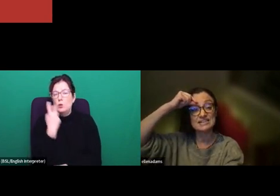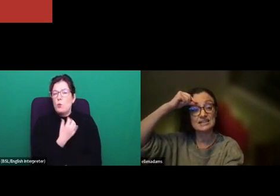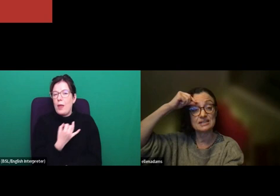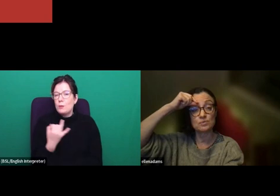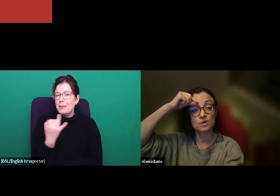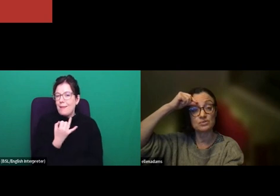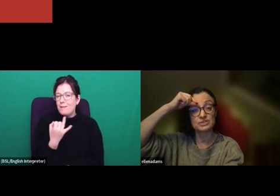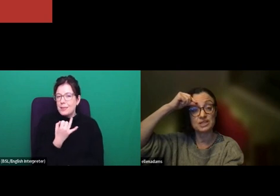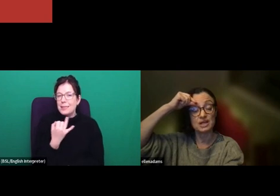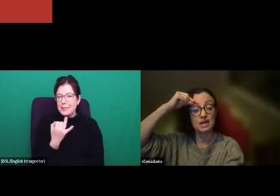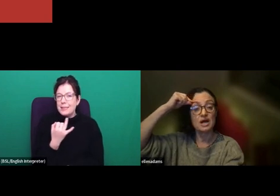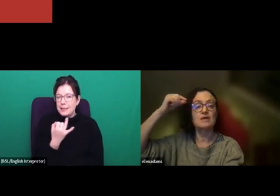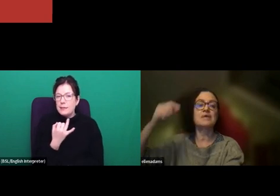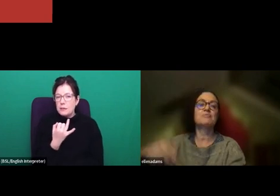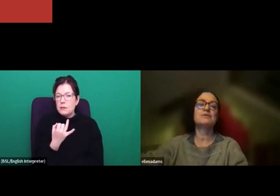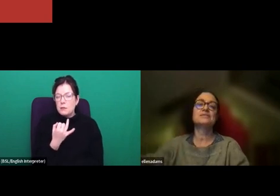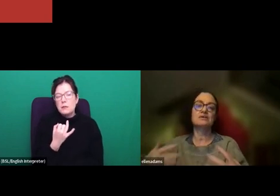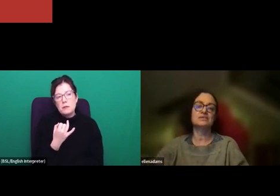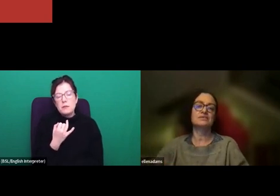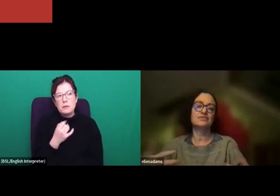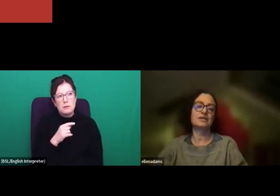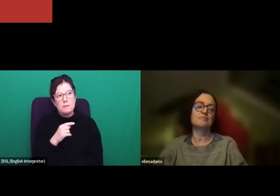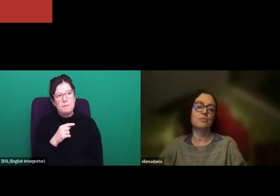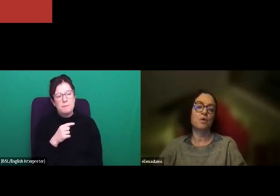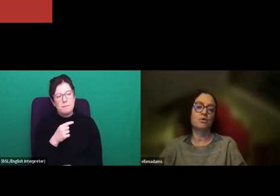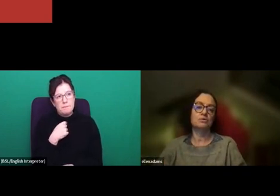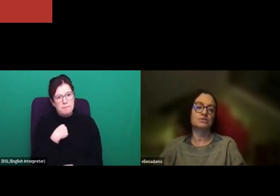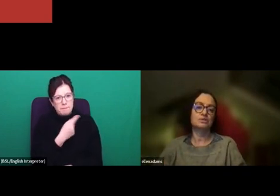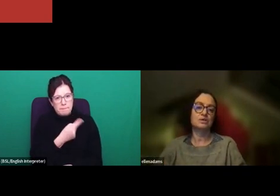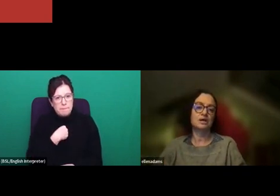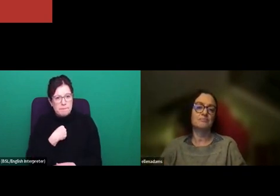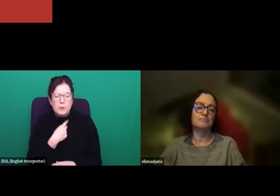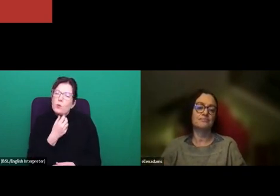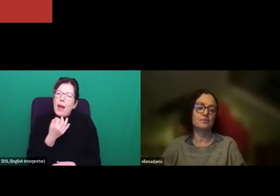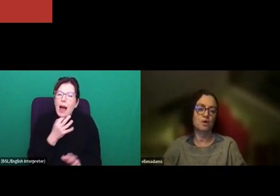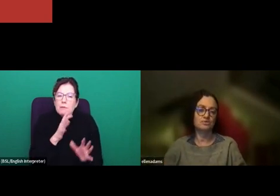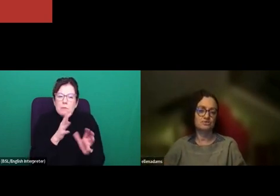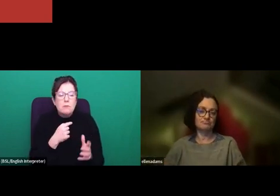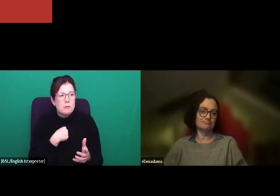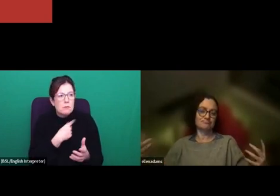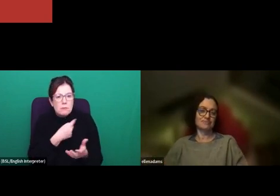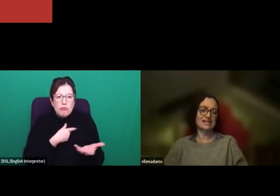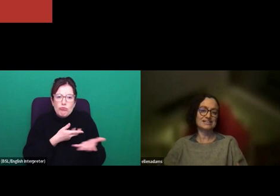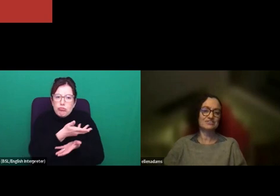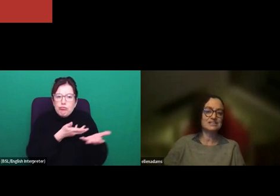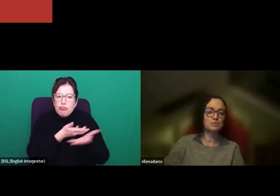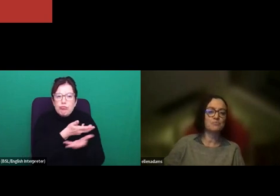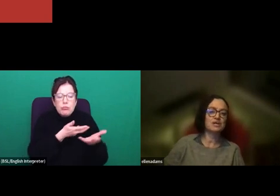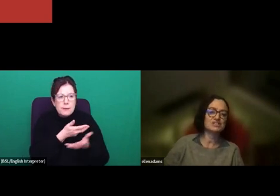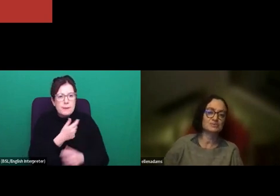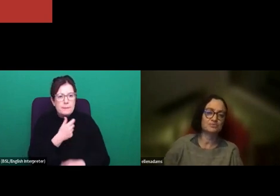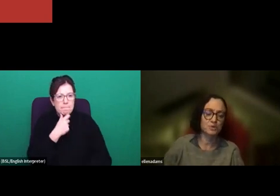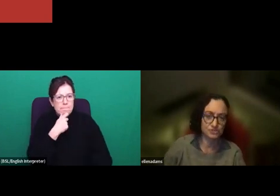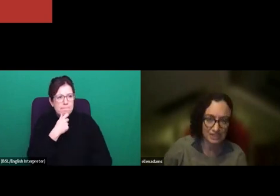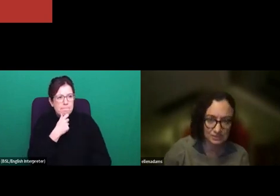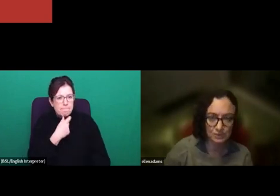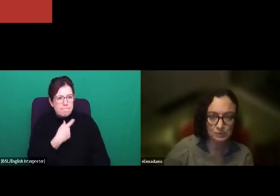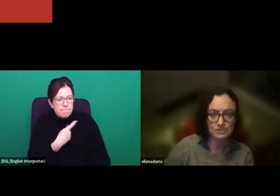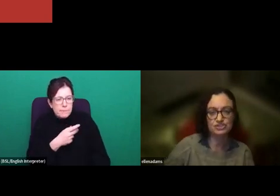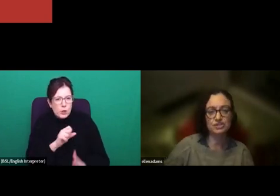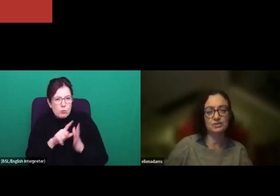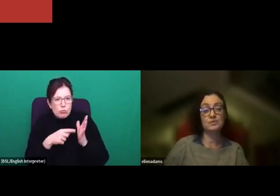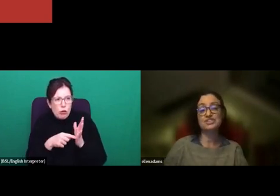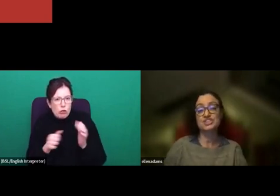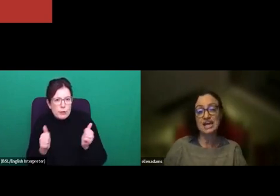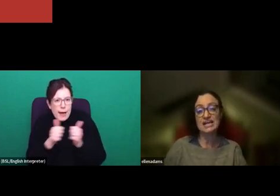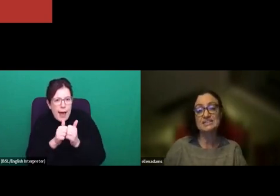or 18 it was, and we started to think about what activities, what project we